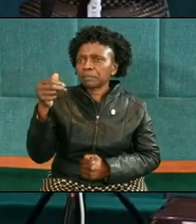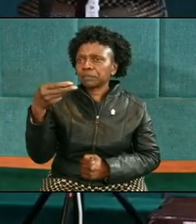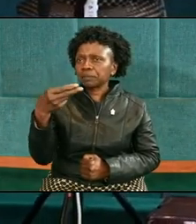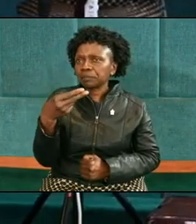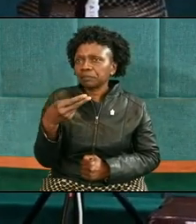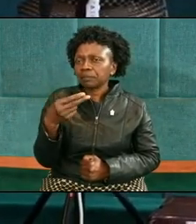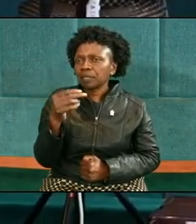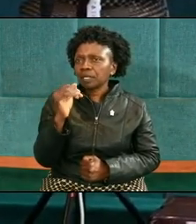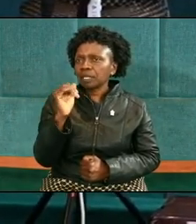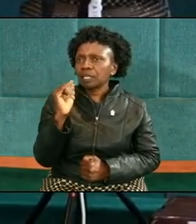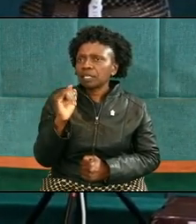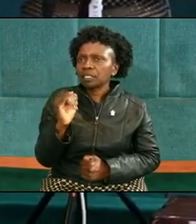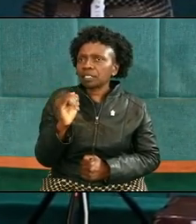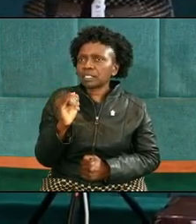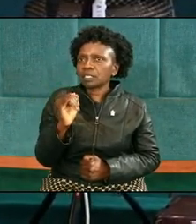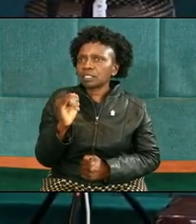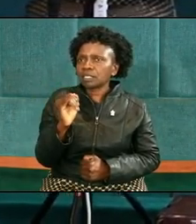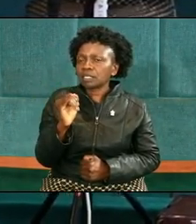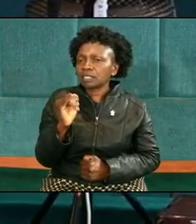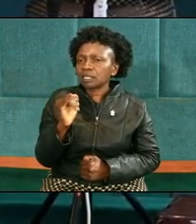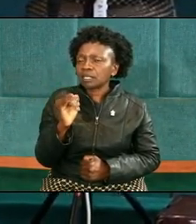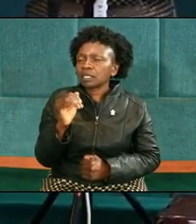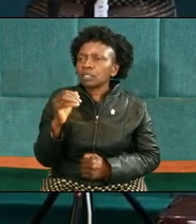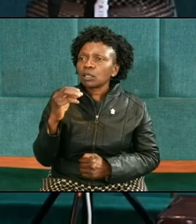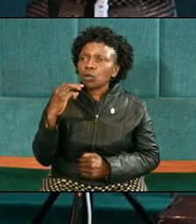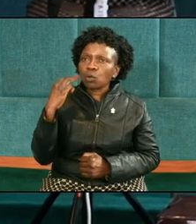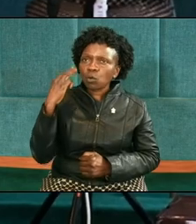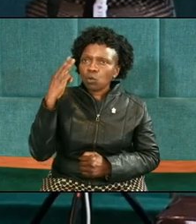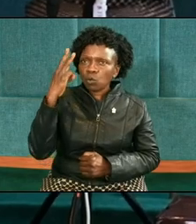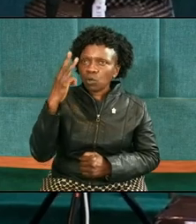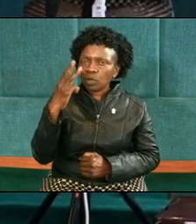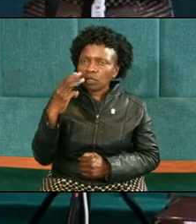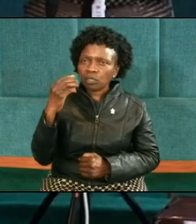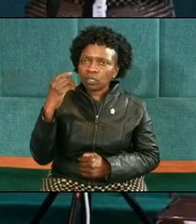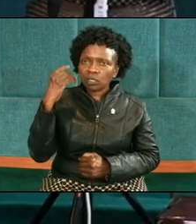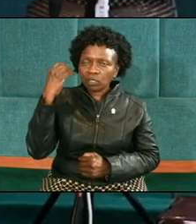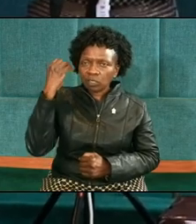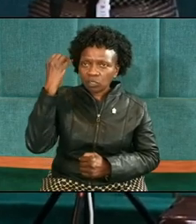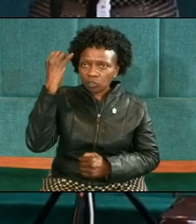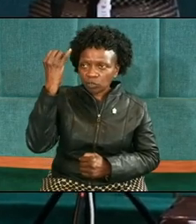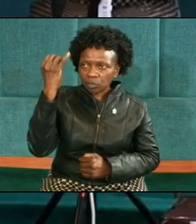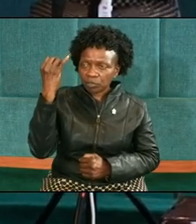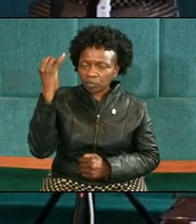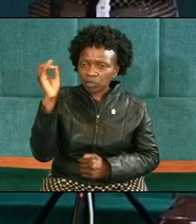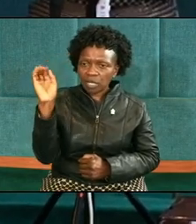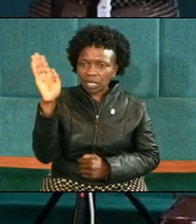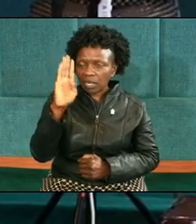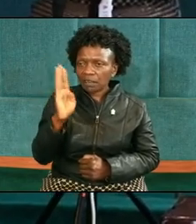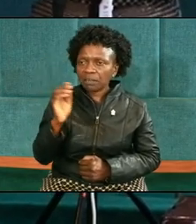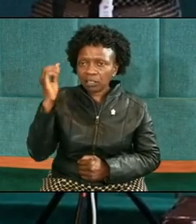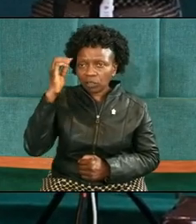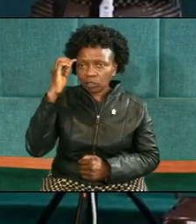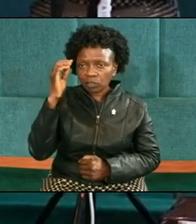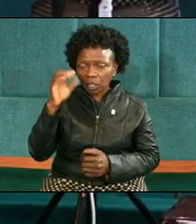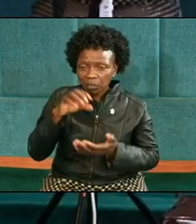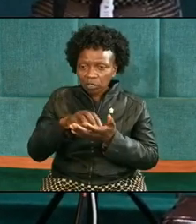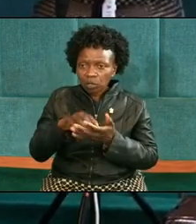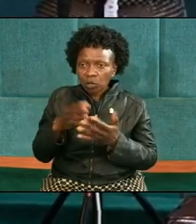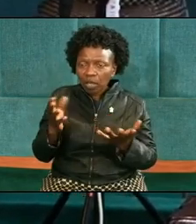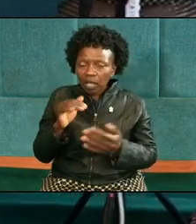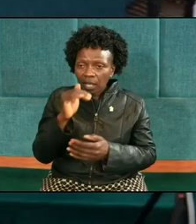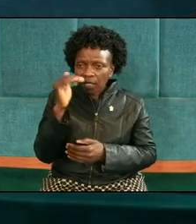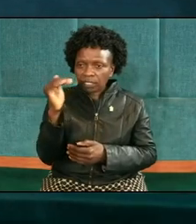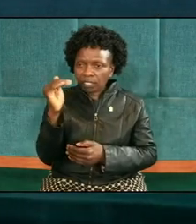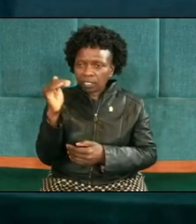Jonah in his wildest dream never thought that he would be in a position where he was